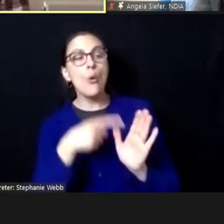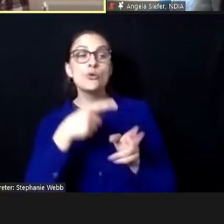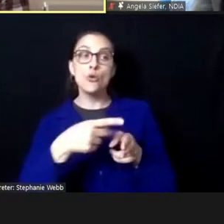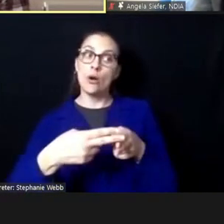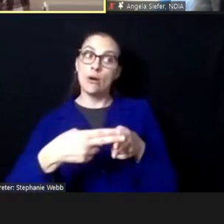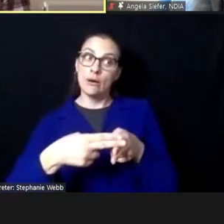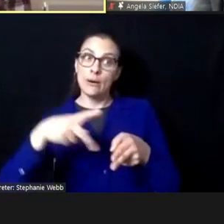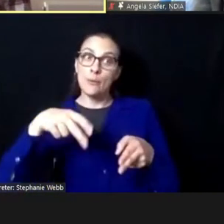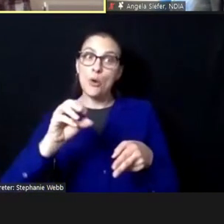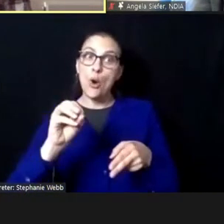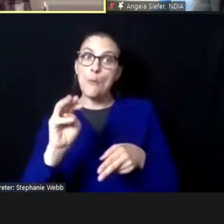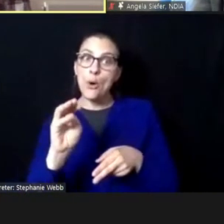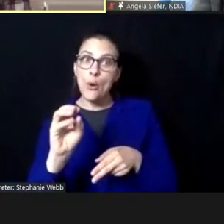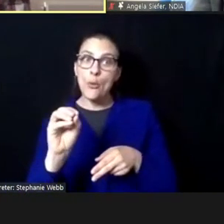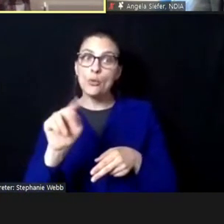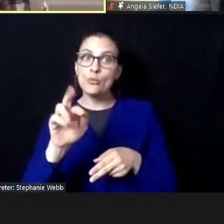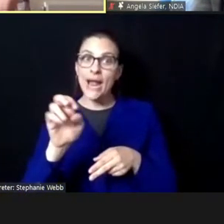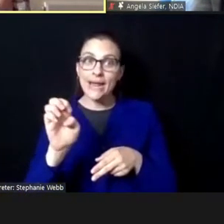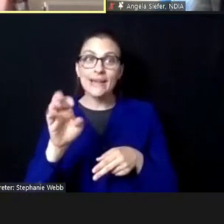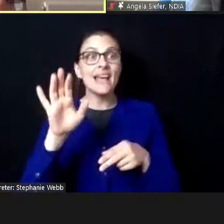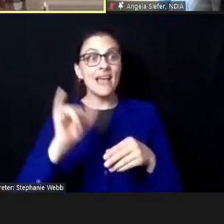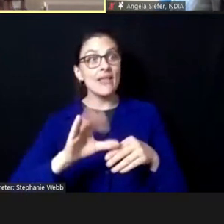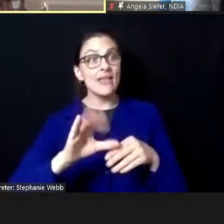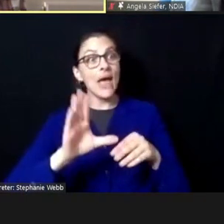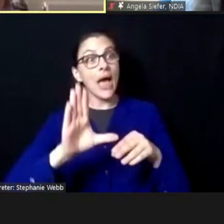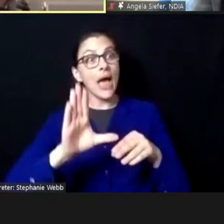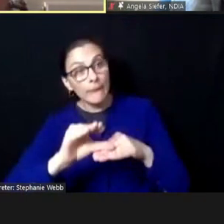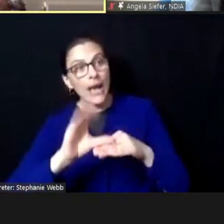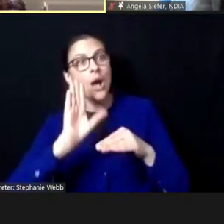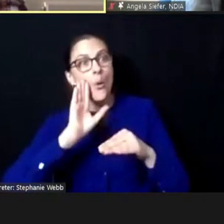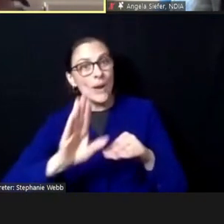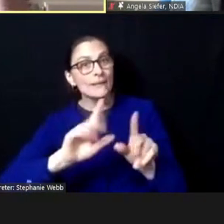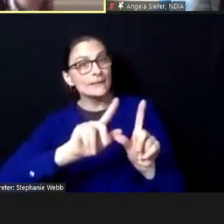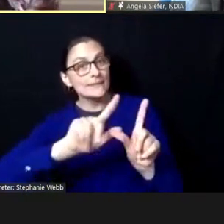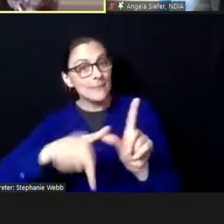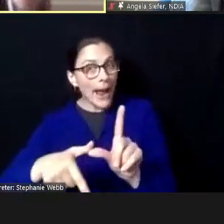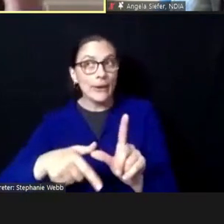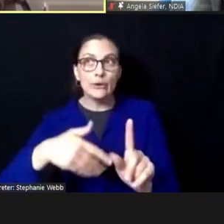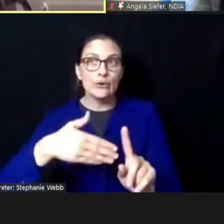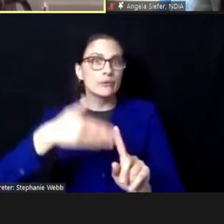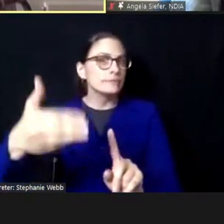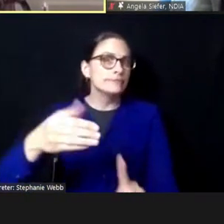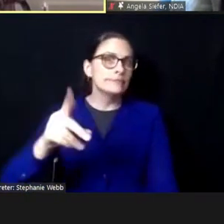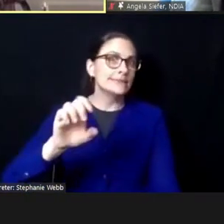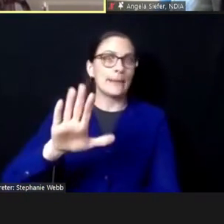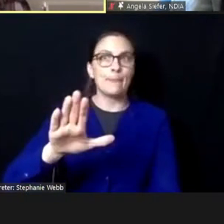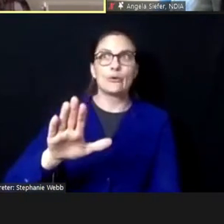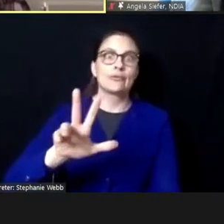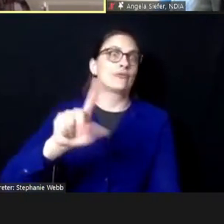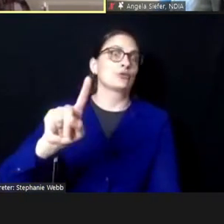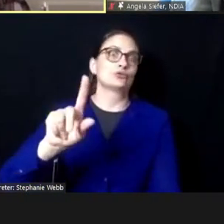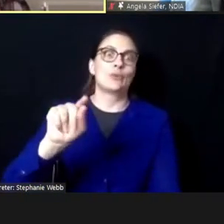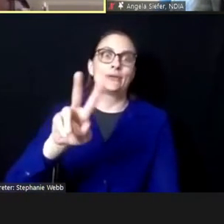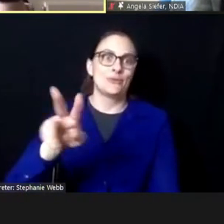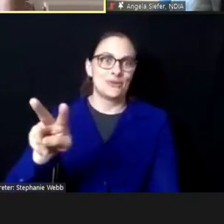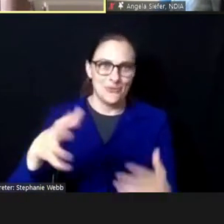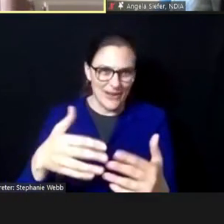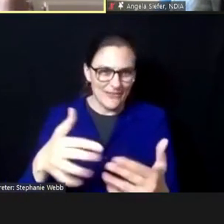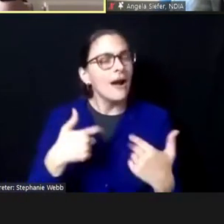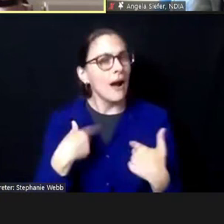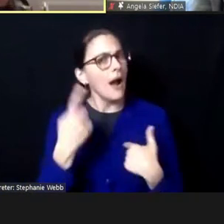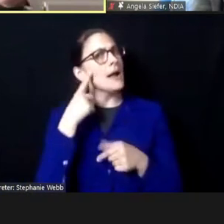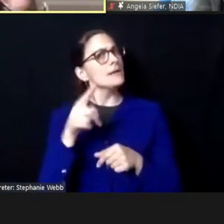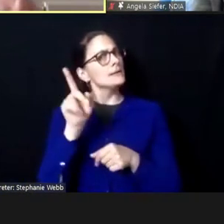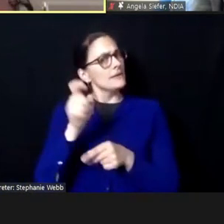31st, 2022. So, and I agree that there's a fine line between putting too much information in the label to where it